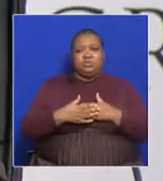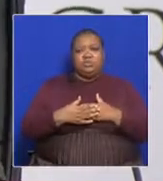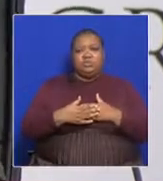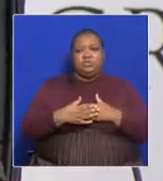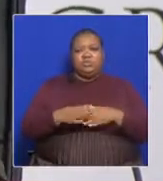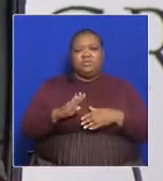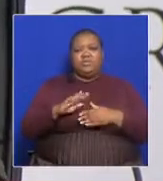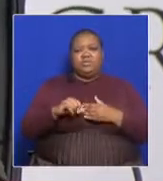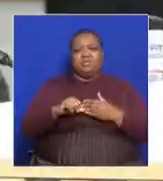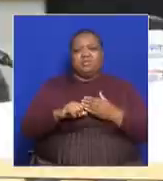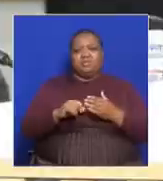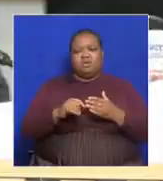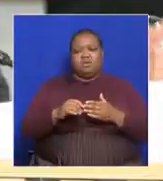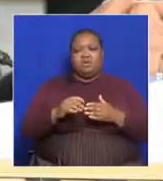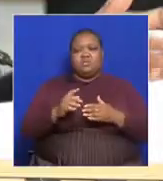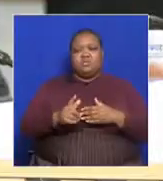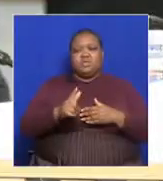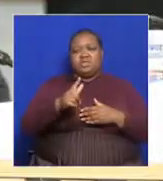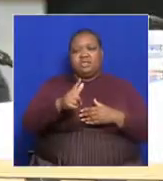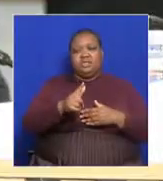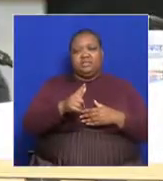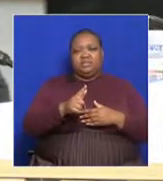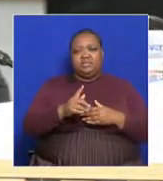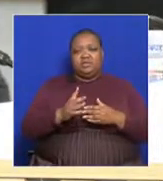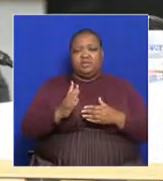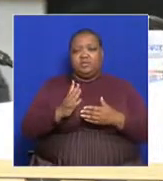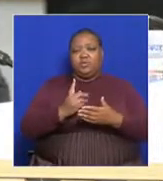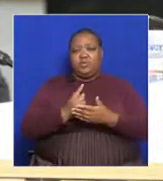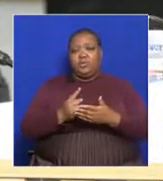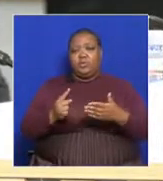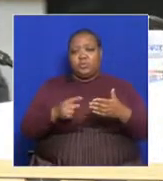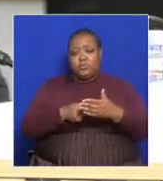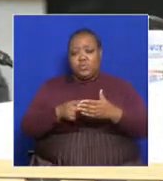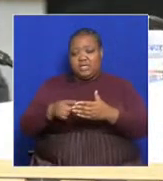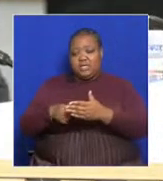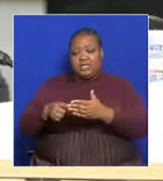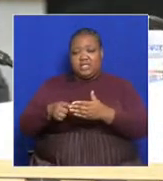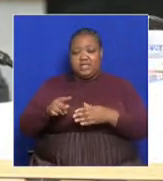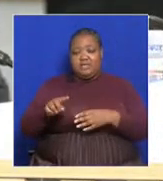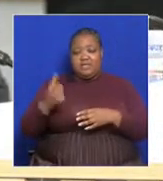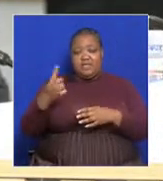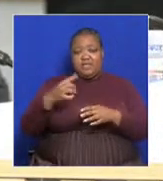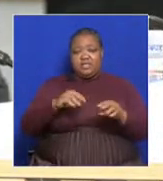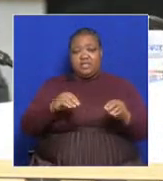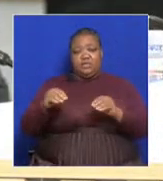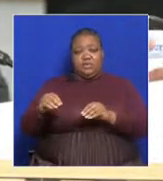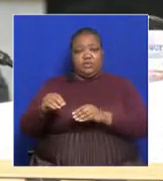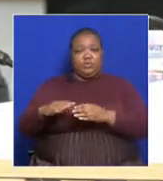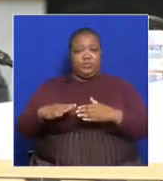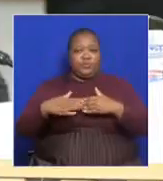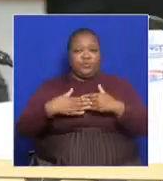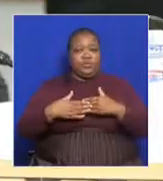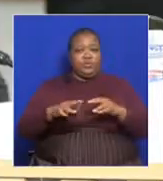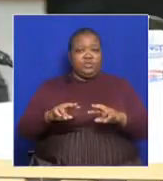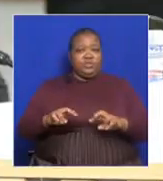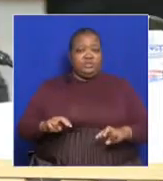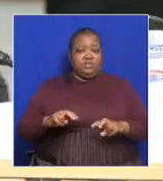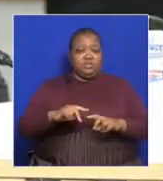weeks later. I think he said 4 weeks after he was first moved. He found out because he